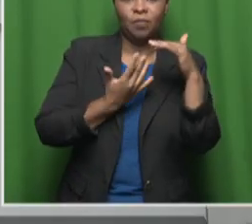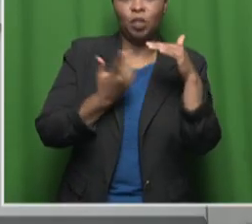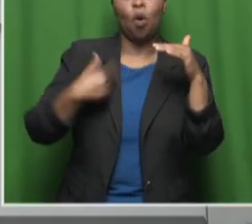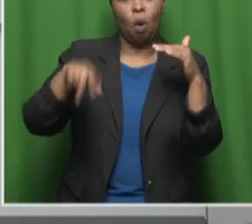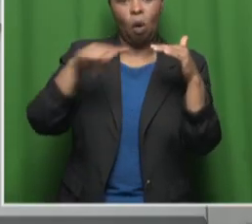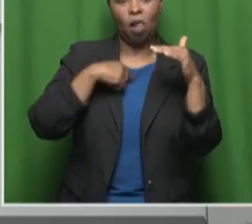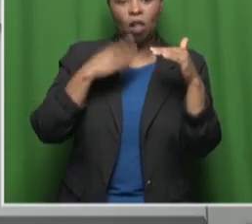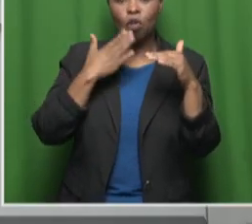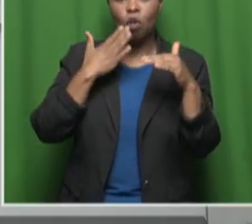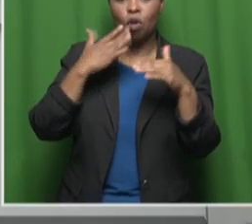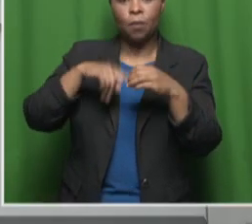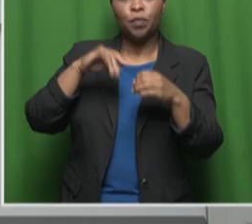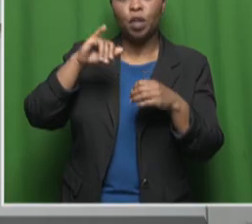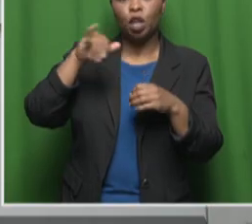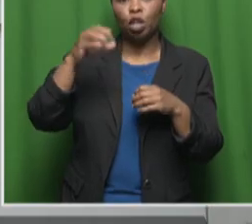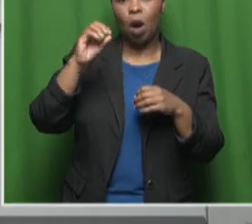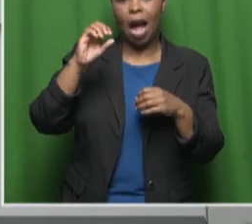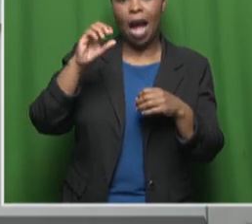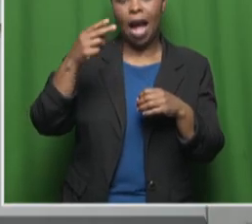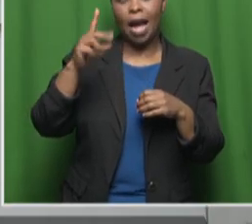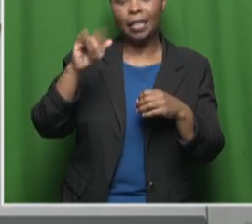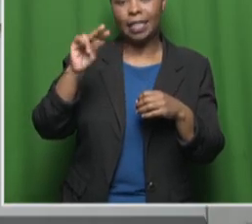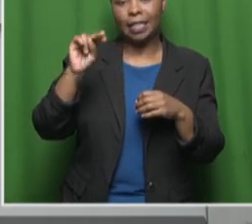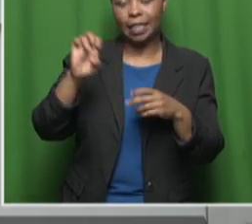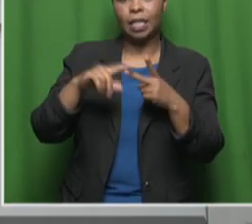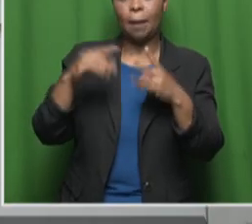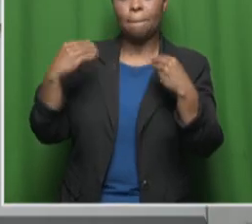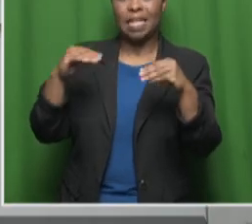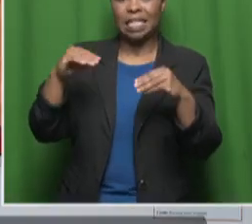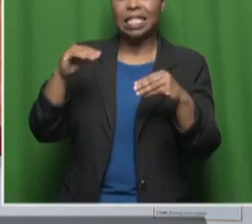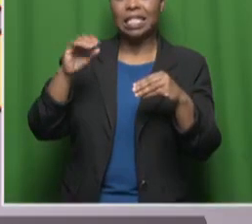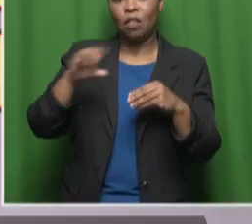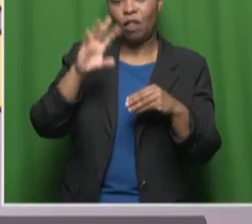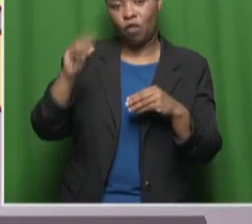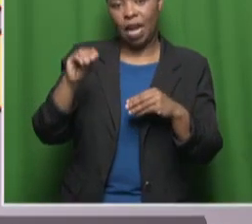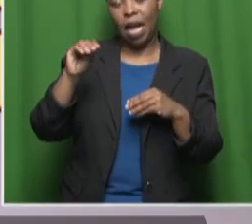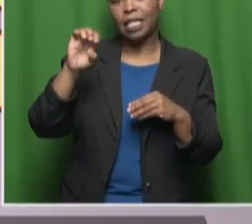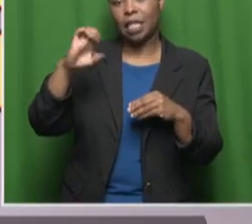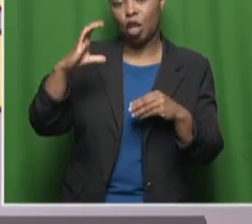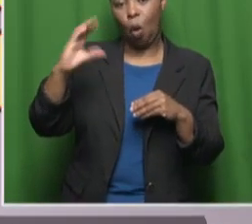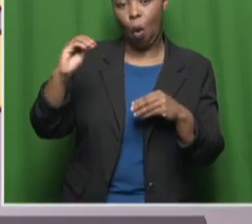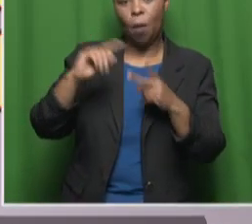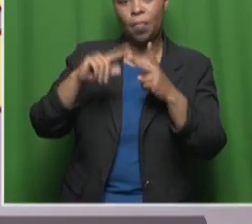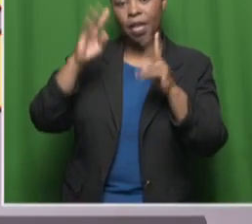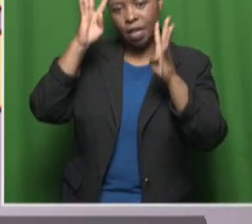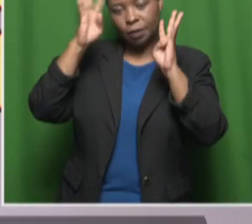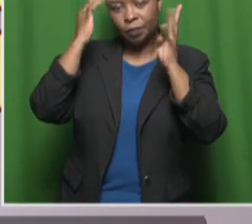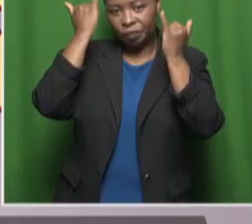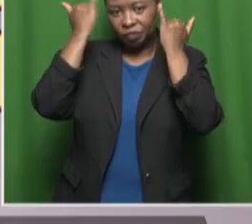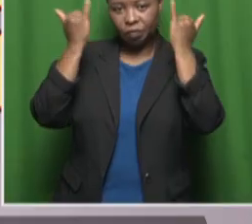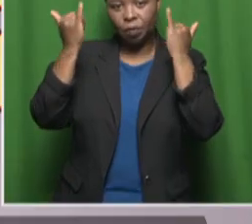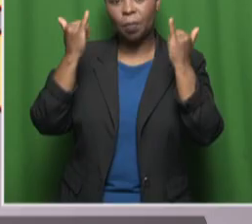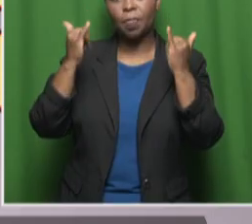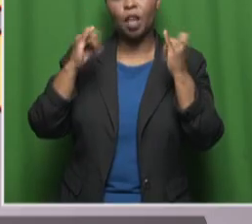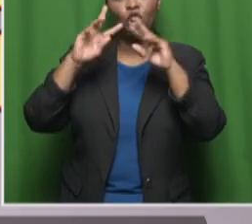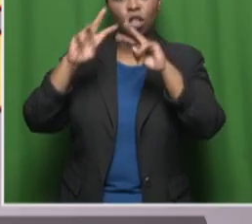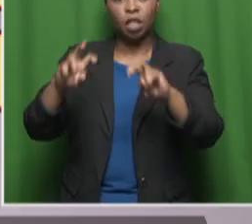by Ashraf, Johaardien, Business and Art South Africa CEO, and Innovation and Research Consultant